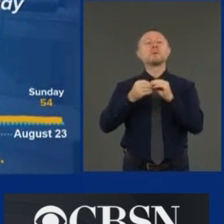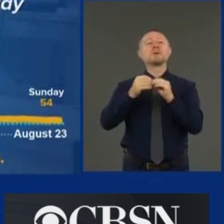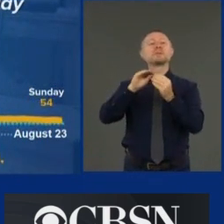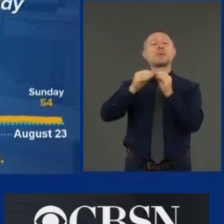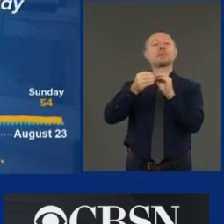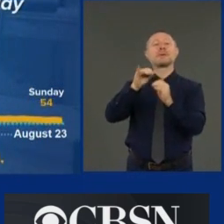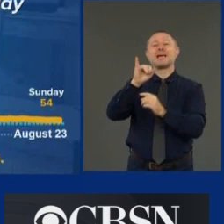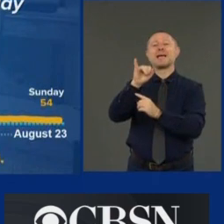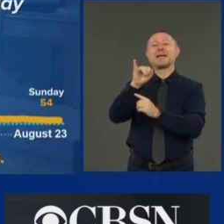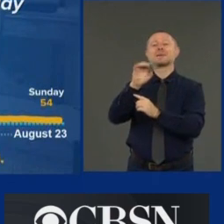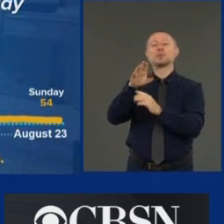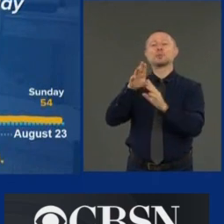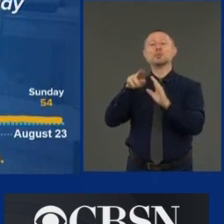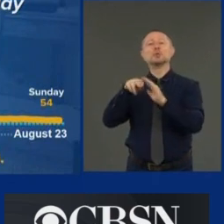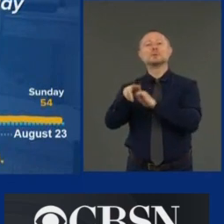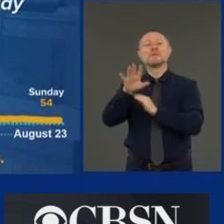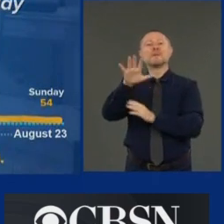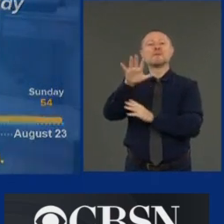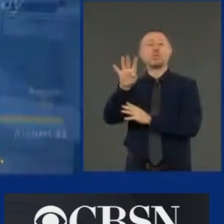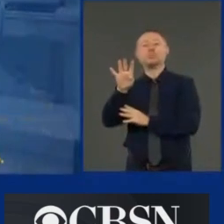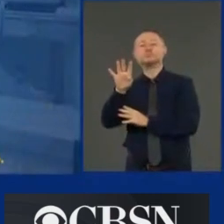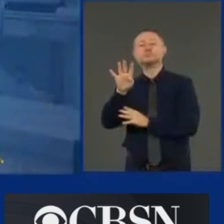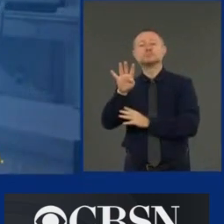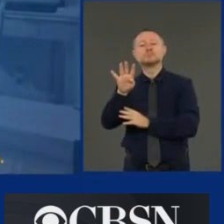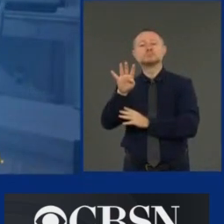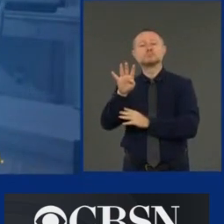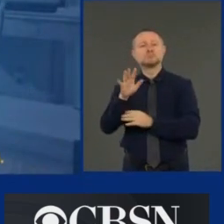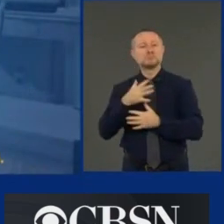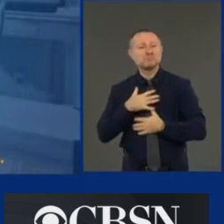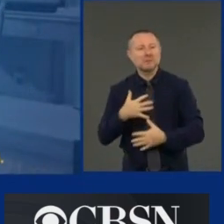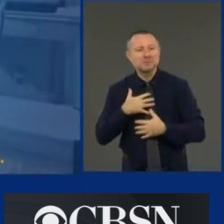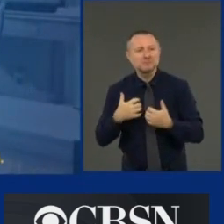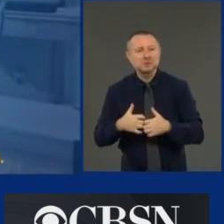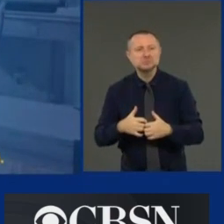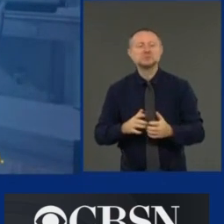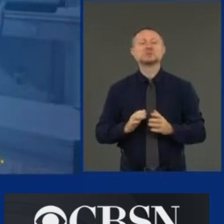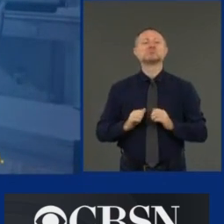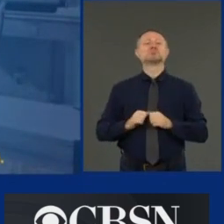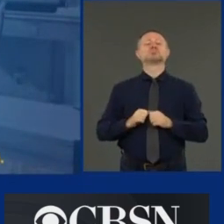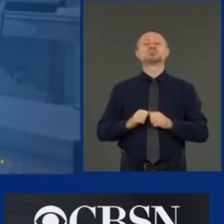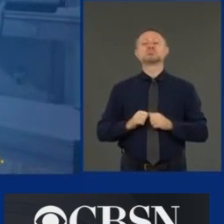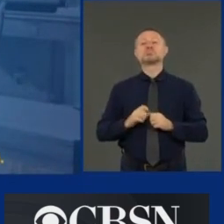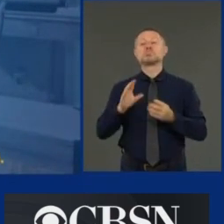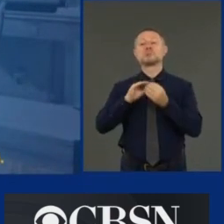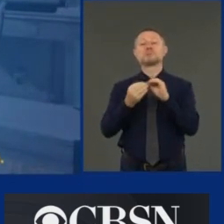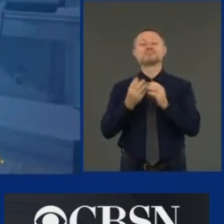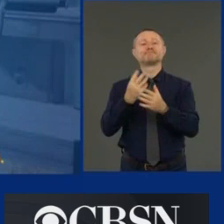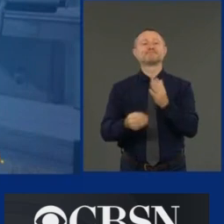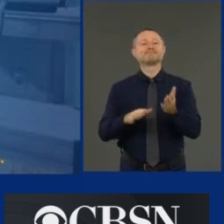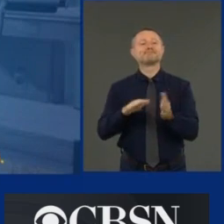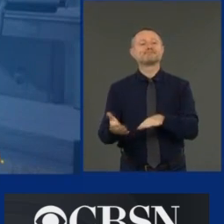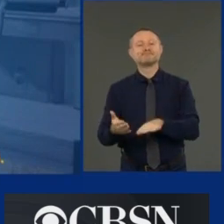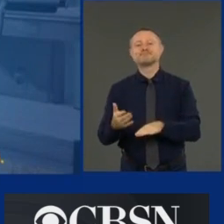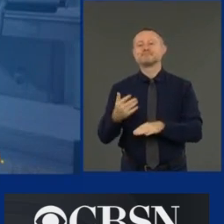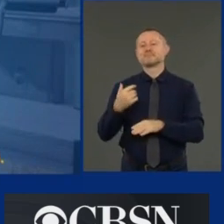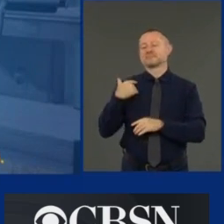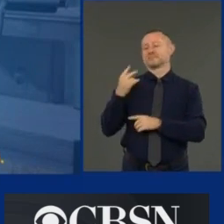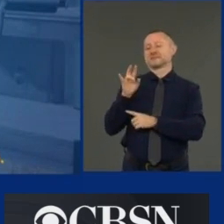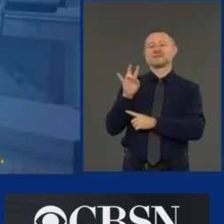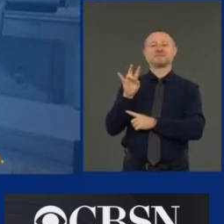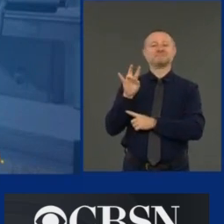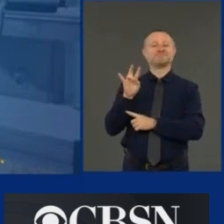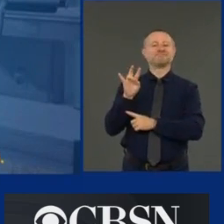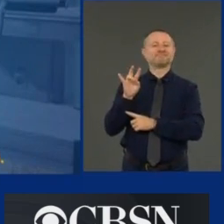patients, 54 intubations. The number of lives lost is 7 yesterday,